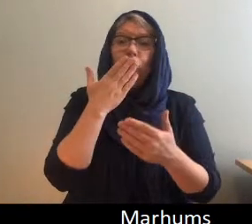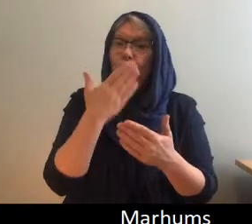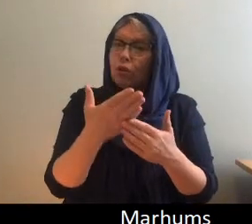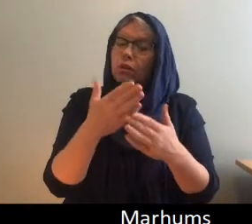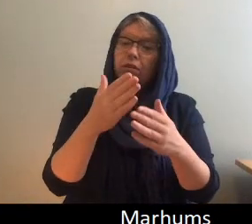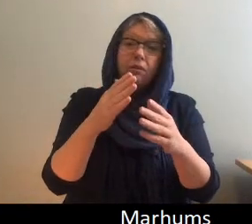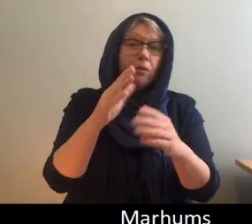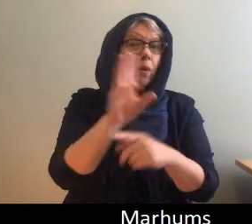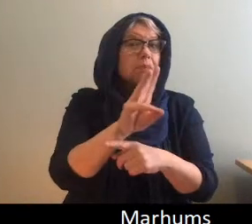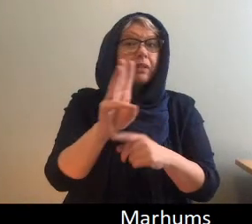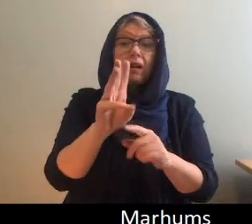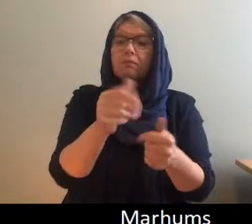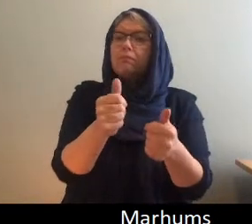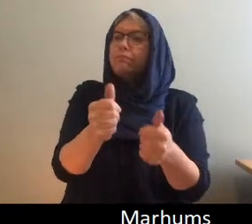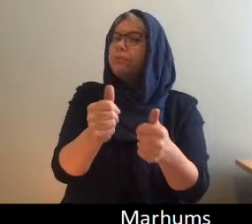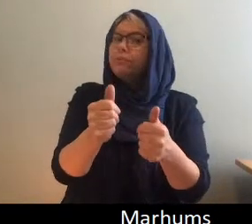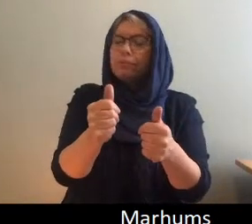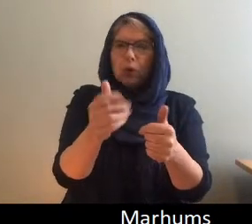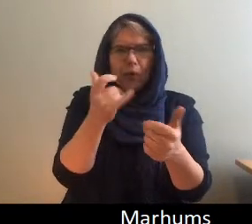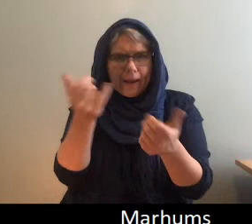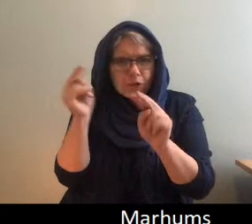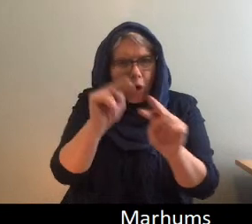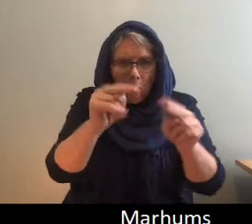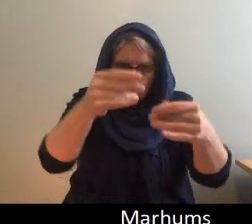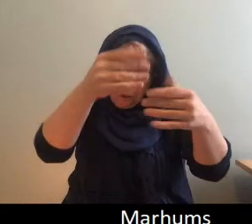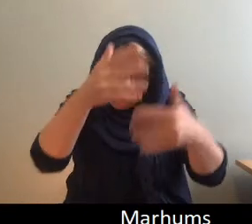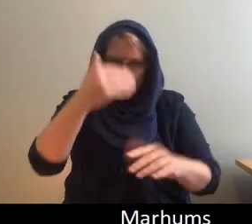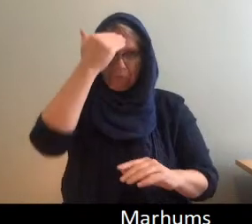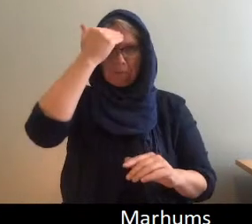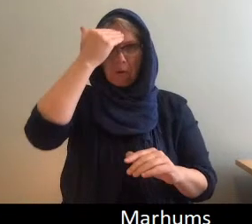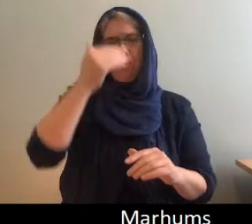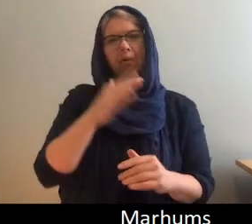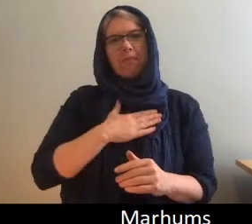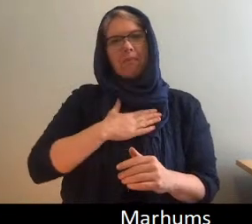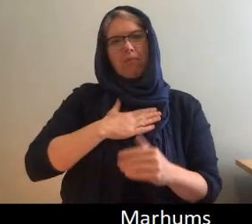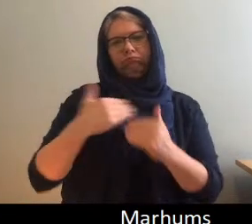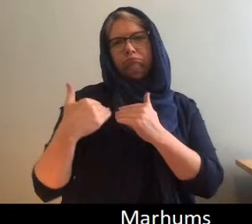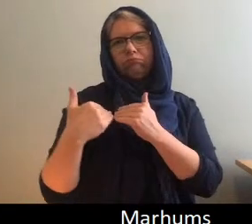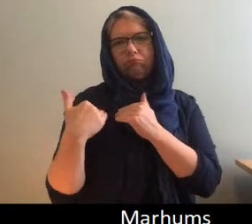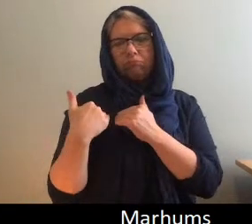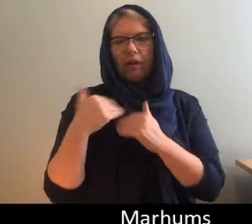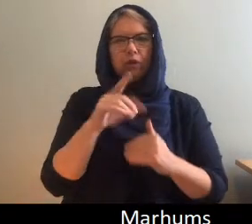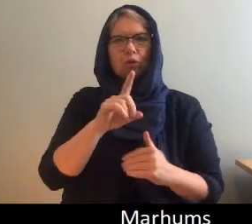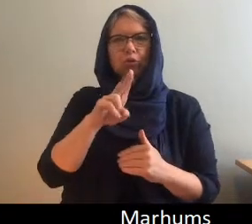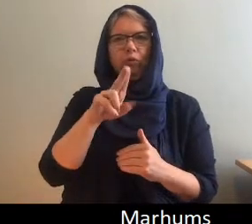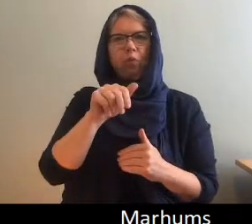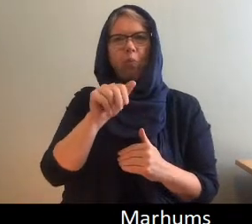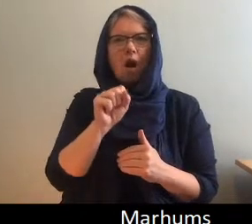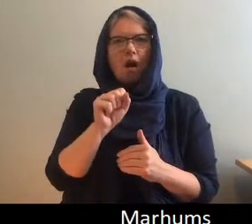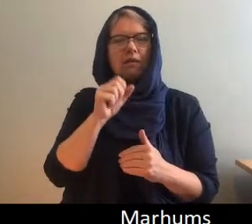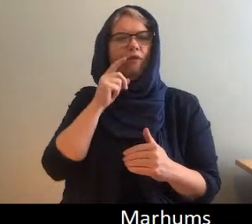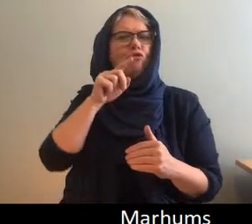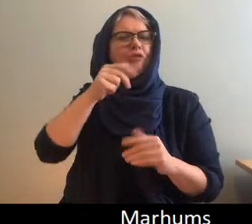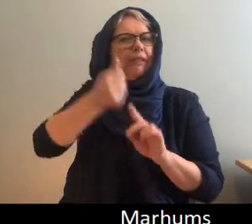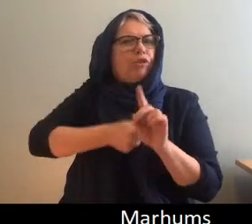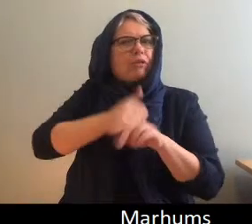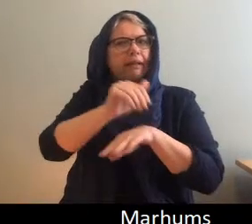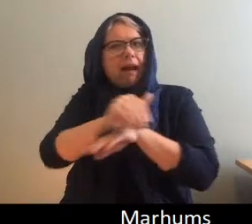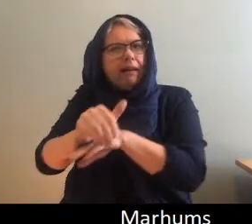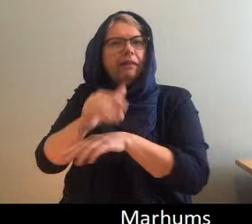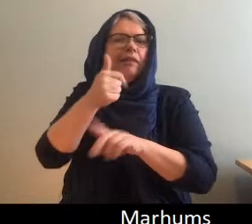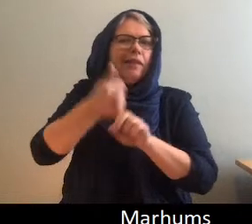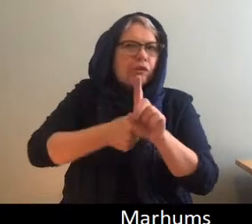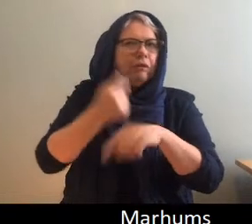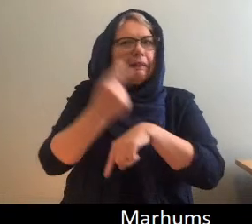to Islamic literature and questions to various Islamic issues that people may face. So basically, we had left off at